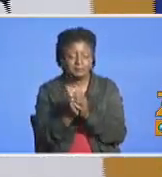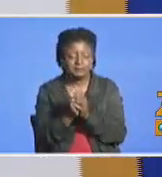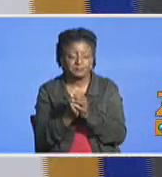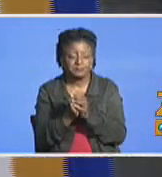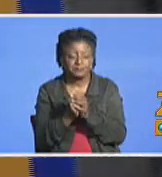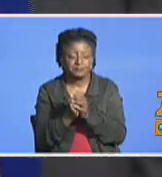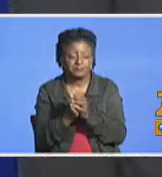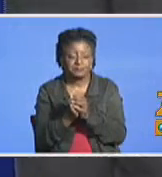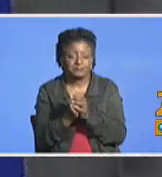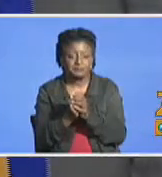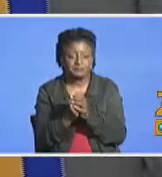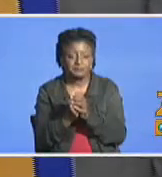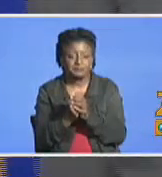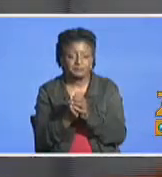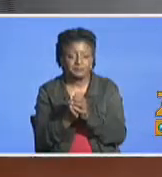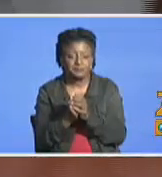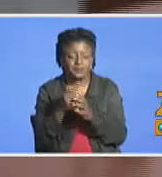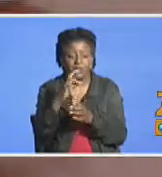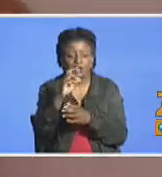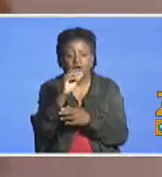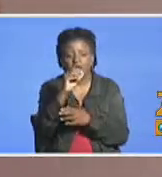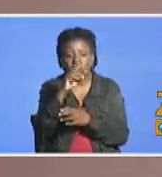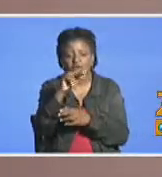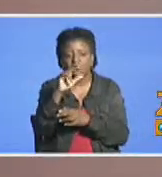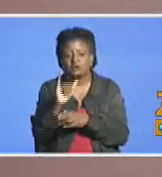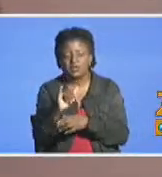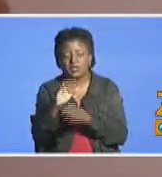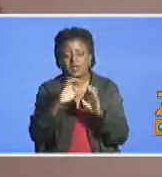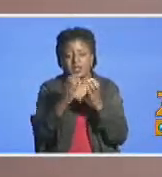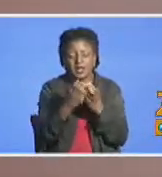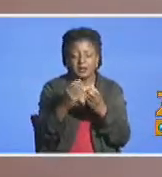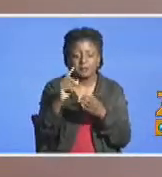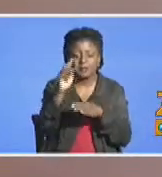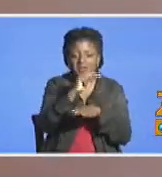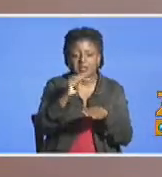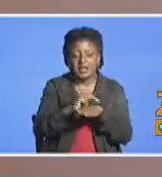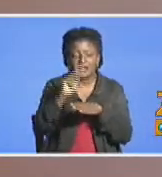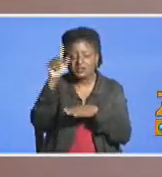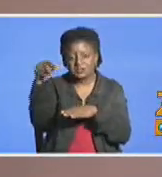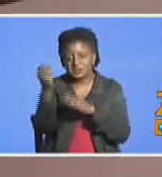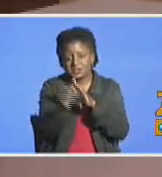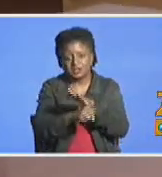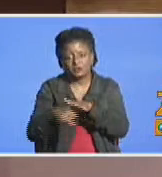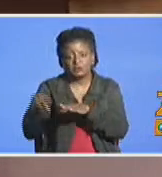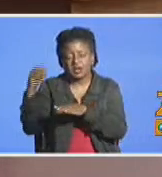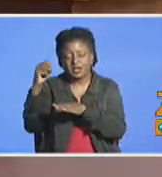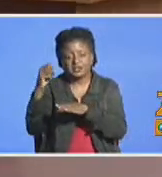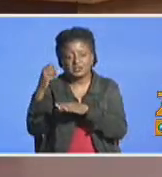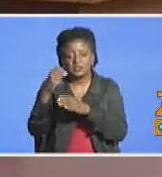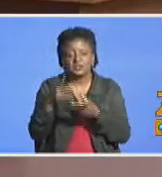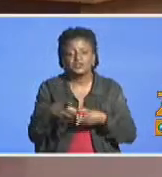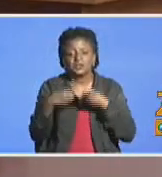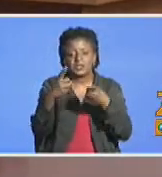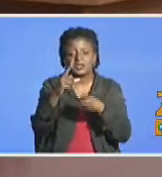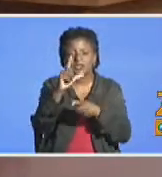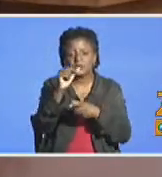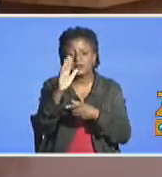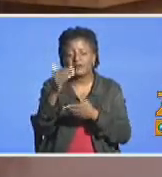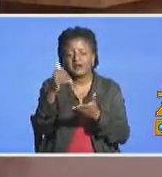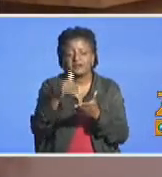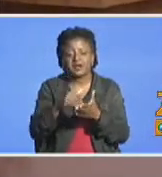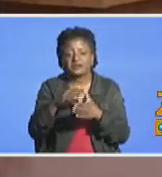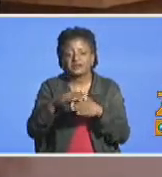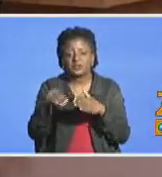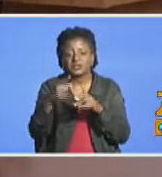The Rotary Club of Nassau Sunrise donating $25,000 to the Bahamas Technical and Vocational Institute today.